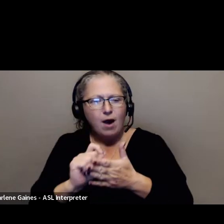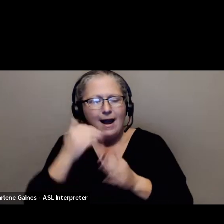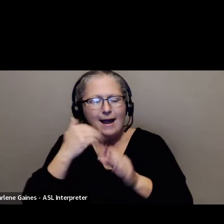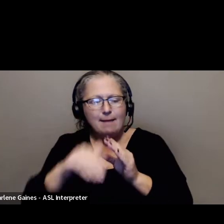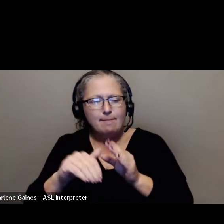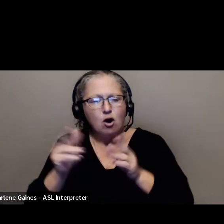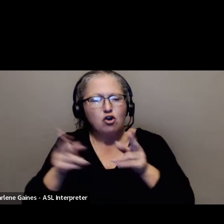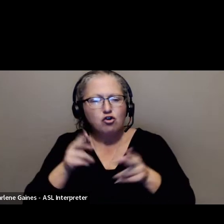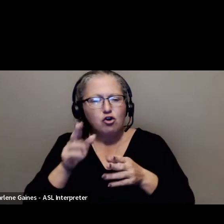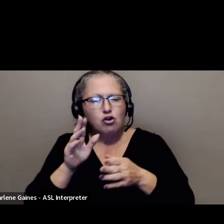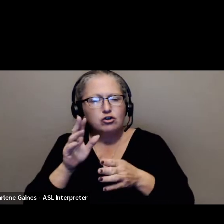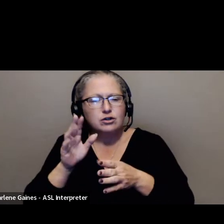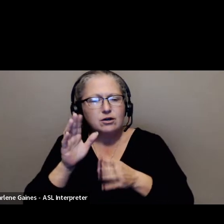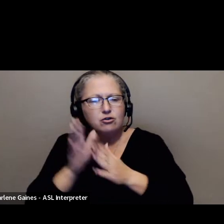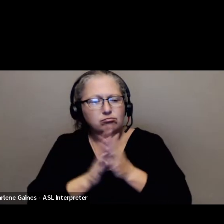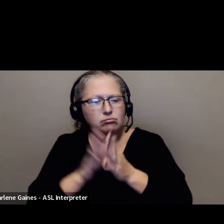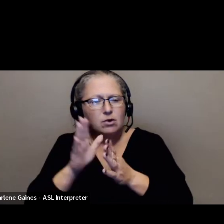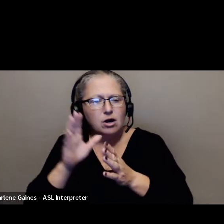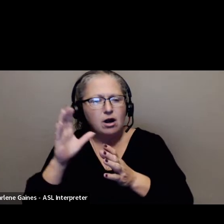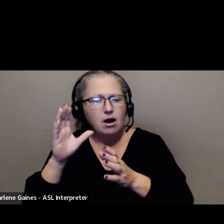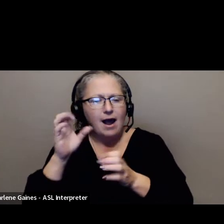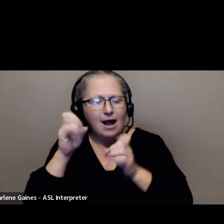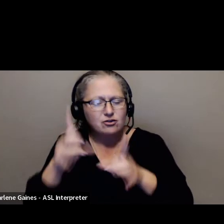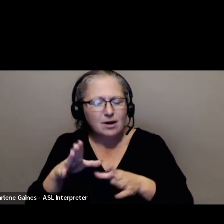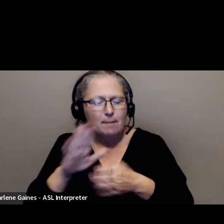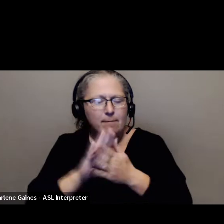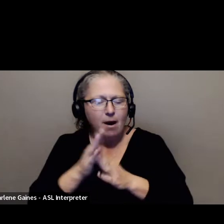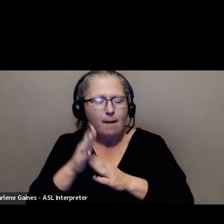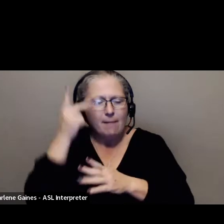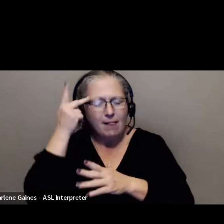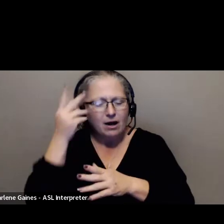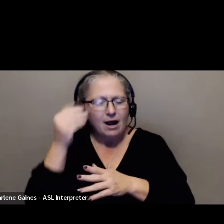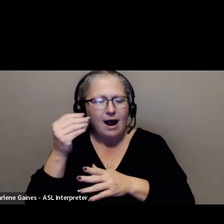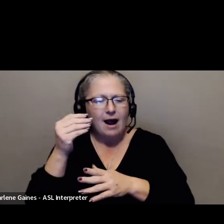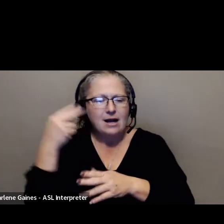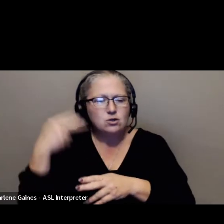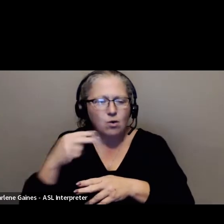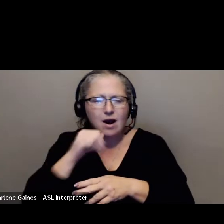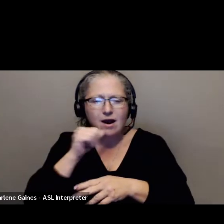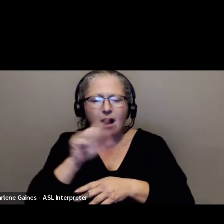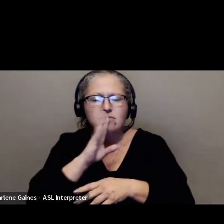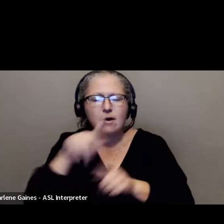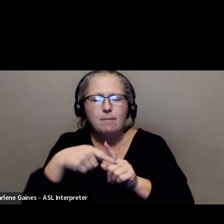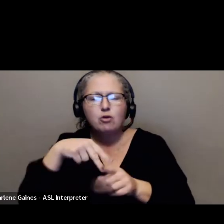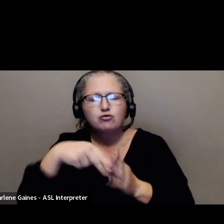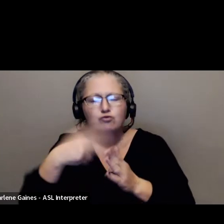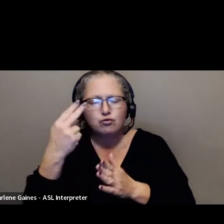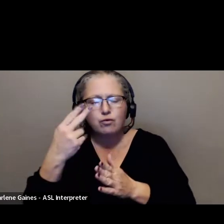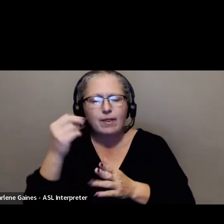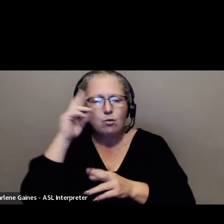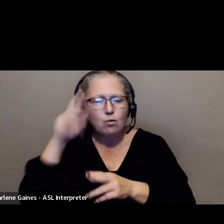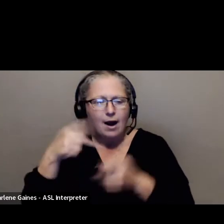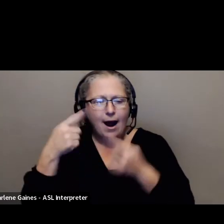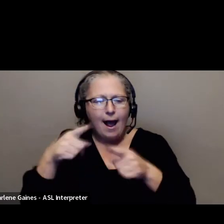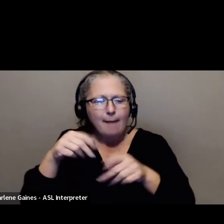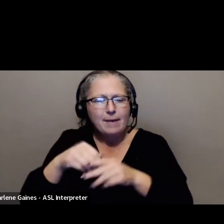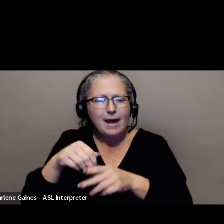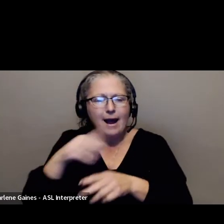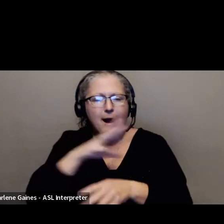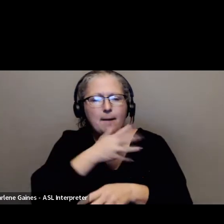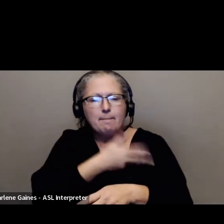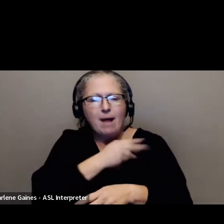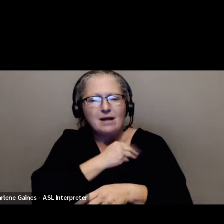urging educators to be apolitical and ahistorical, to not speak about the very truths and realities happening in Palestine, about the